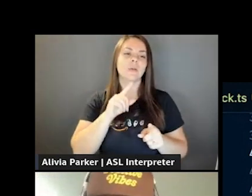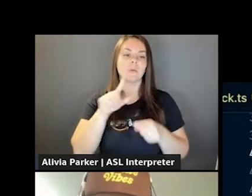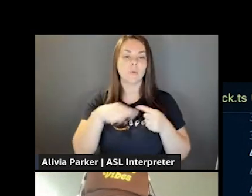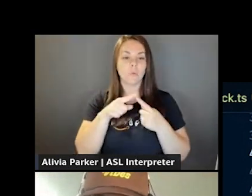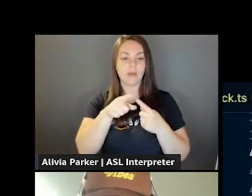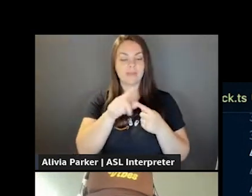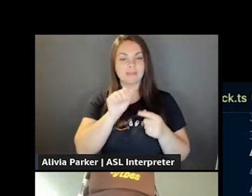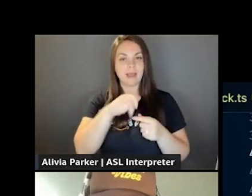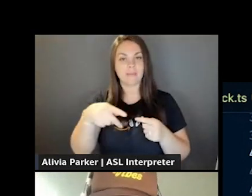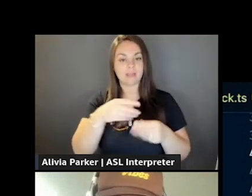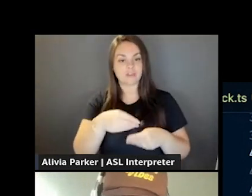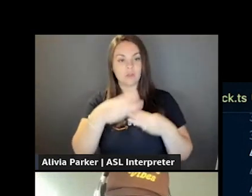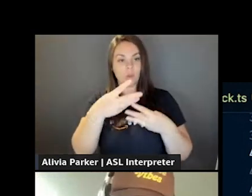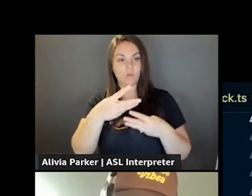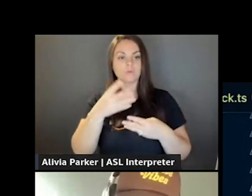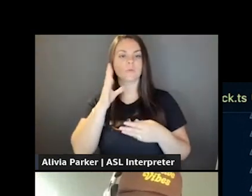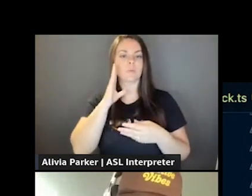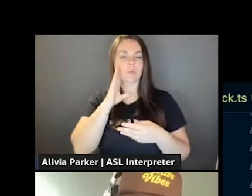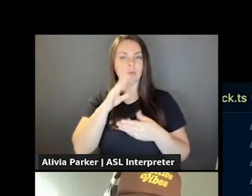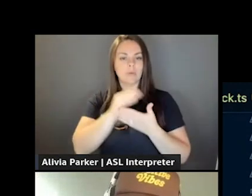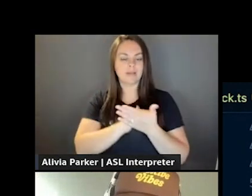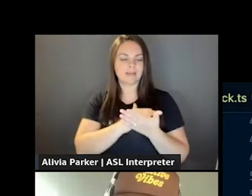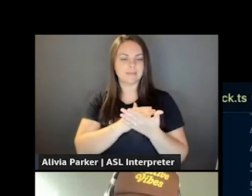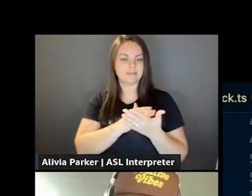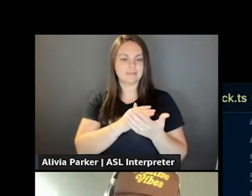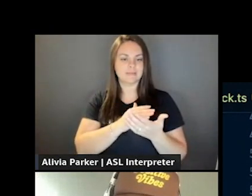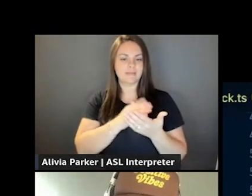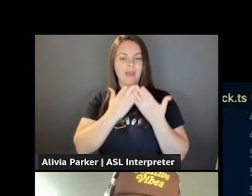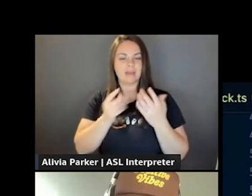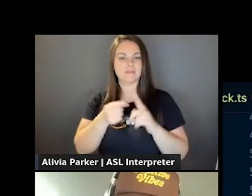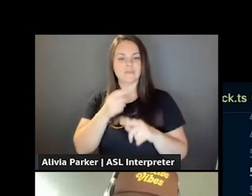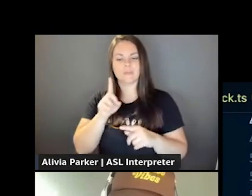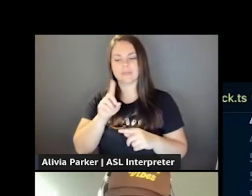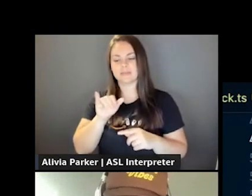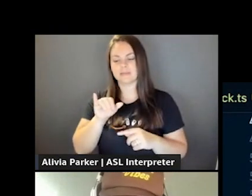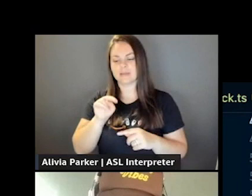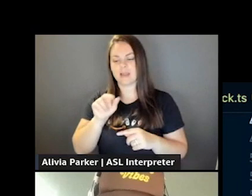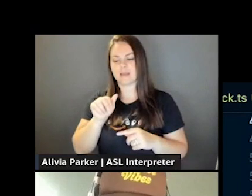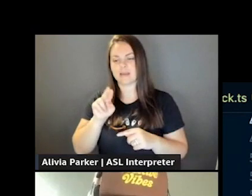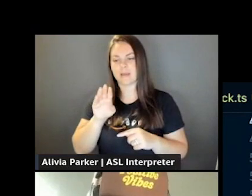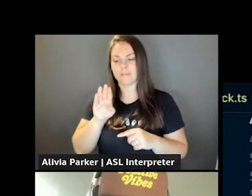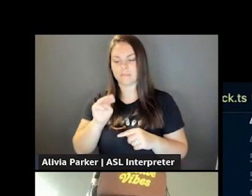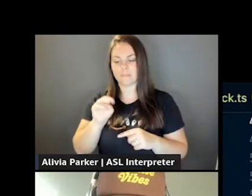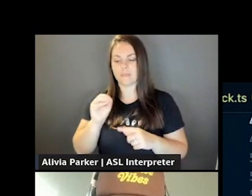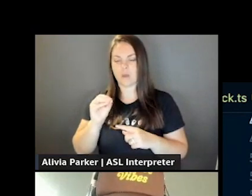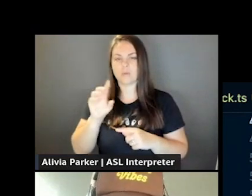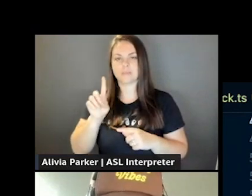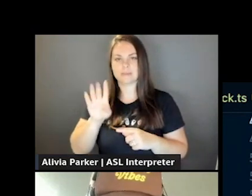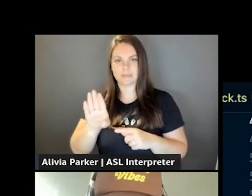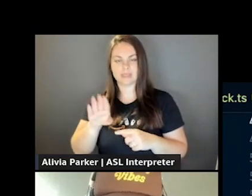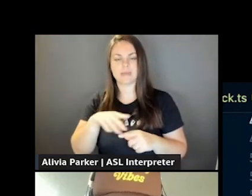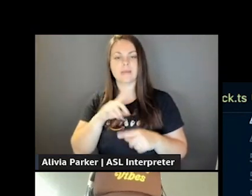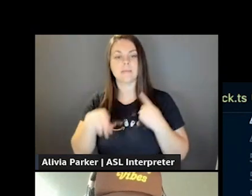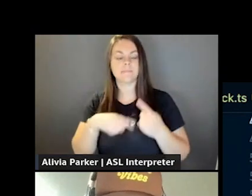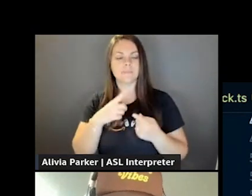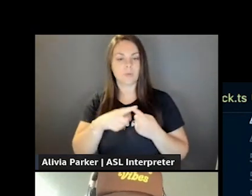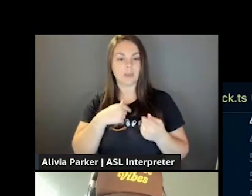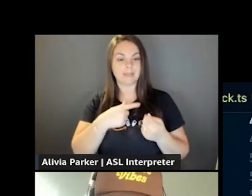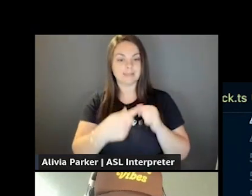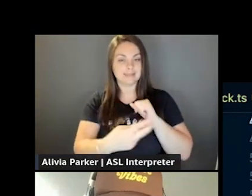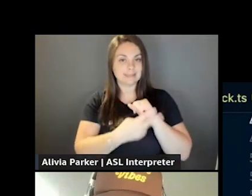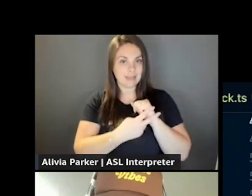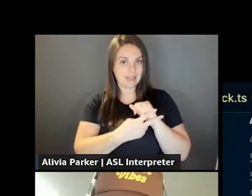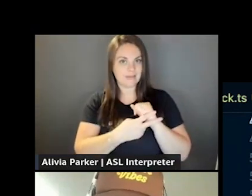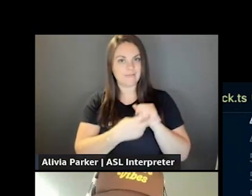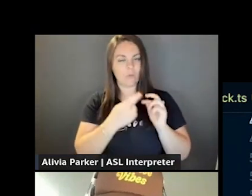to have any, hopefully. But when I save, we should see some data come back, some JSON data that we can work